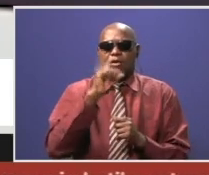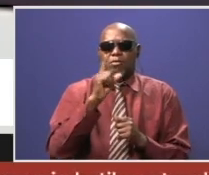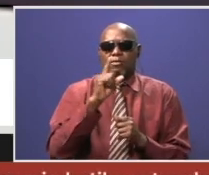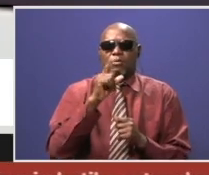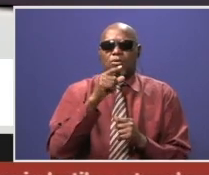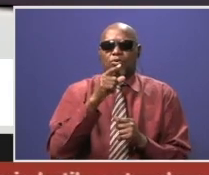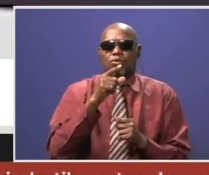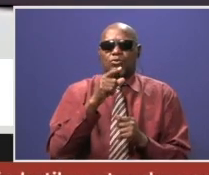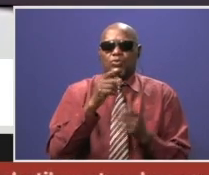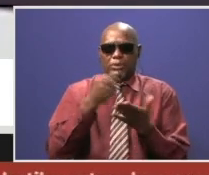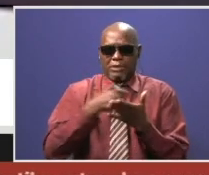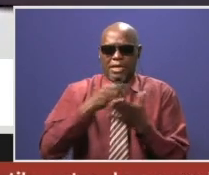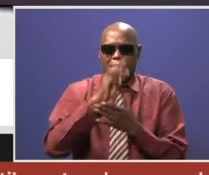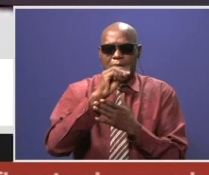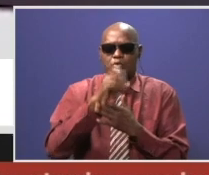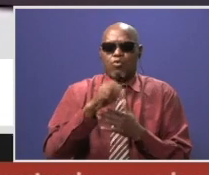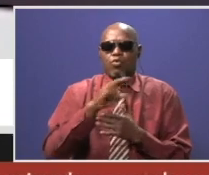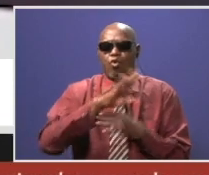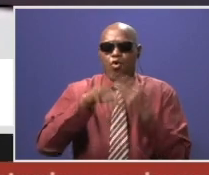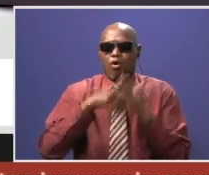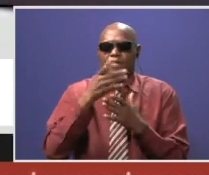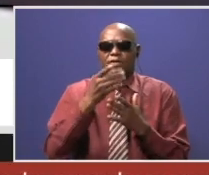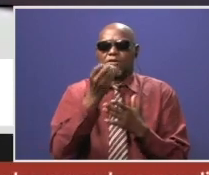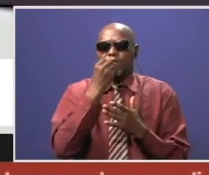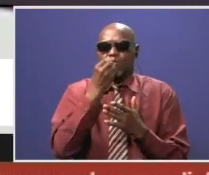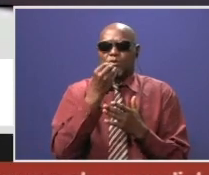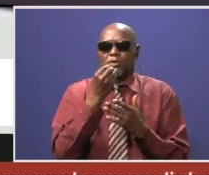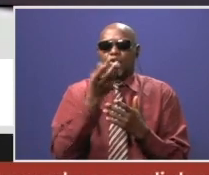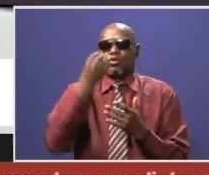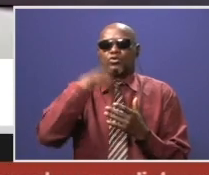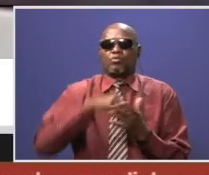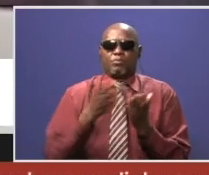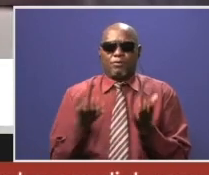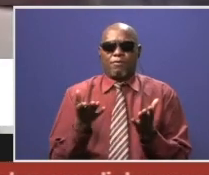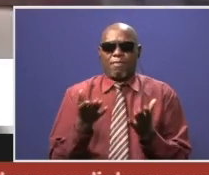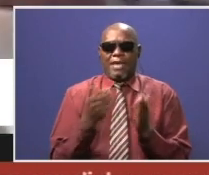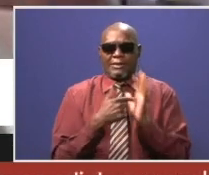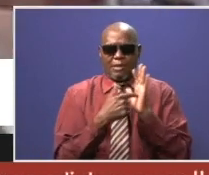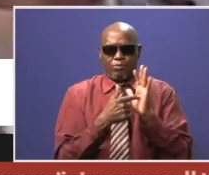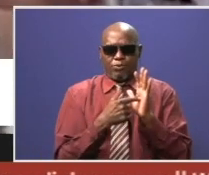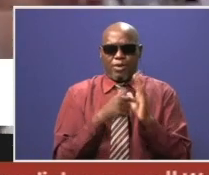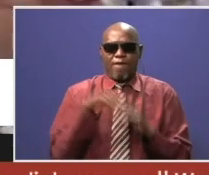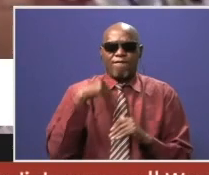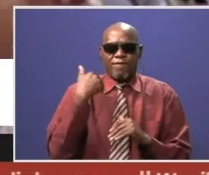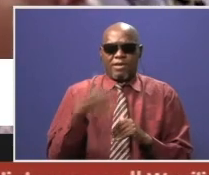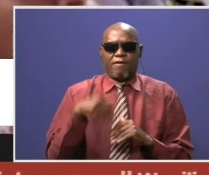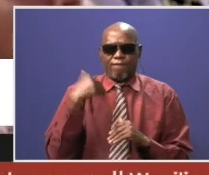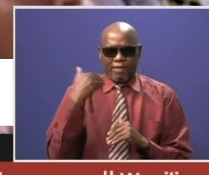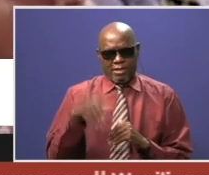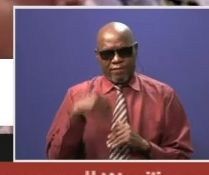space. All of these foodstuffs must be consumed. And I'll give you an example. Kila siku, kama saizi